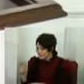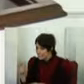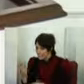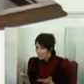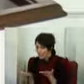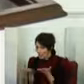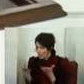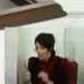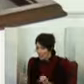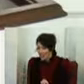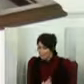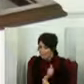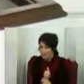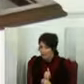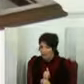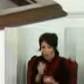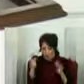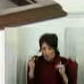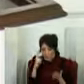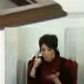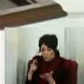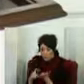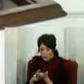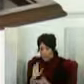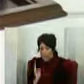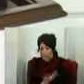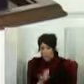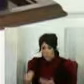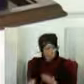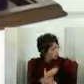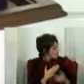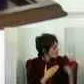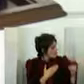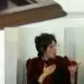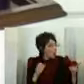Founders, you will have hopefully spotted that our new organ has